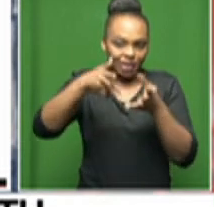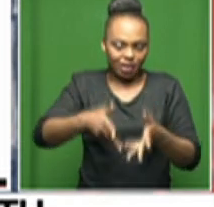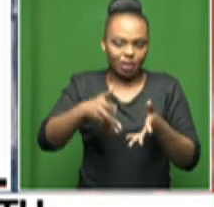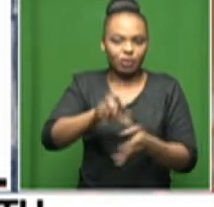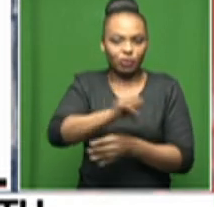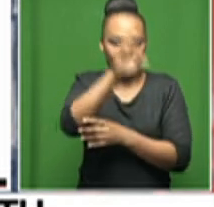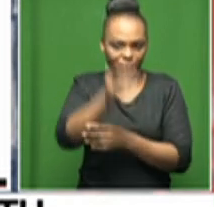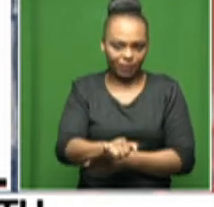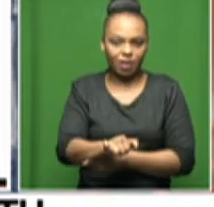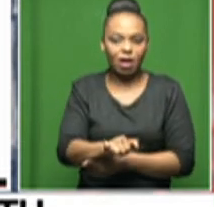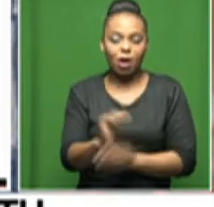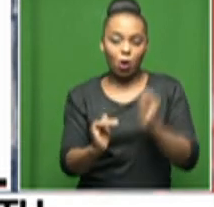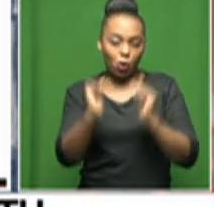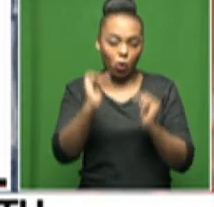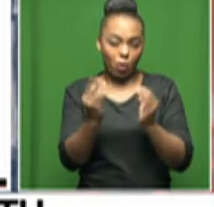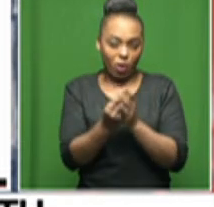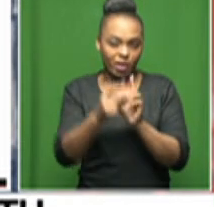We enrolled